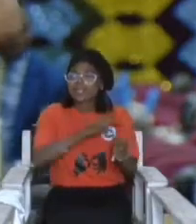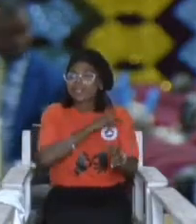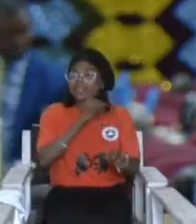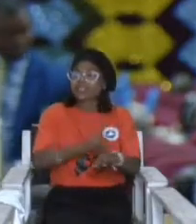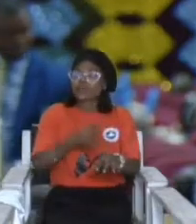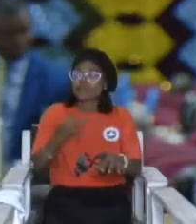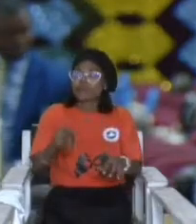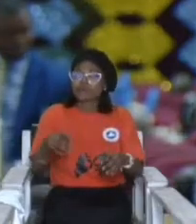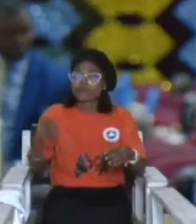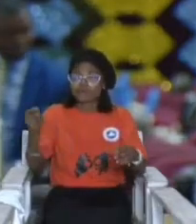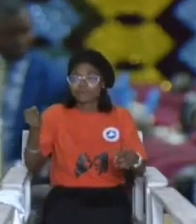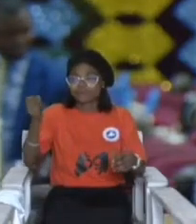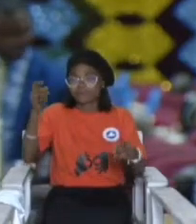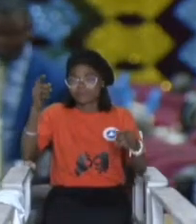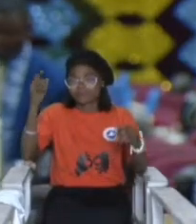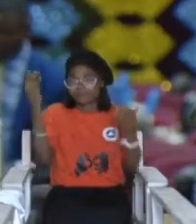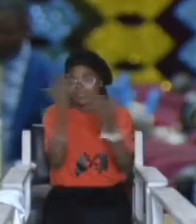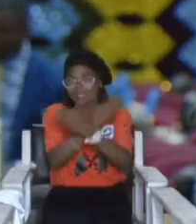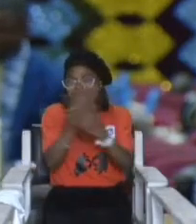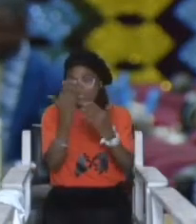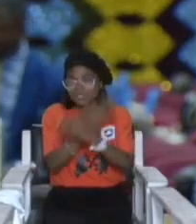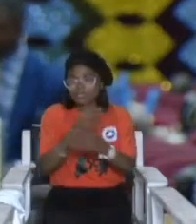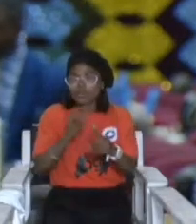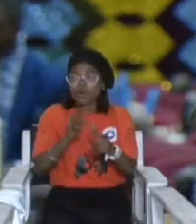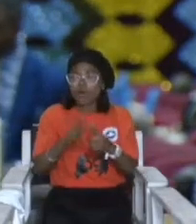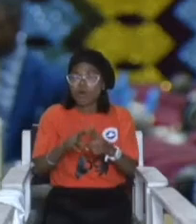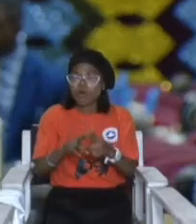or the powers of hell or any mountain